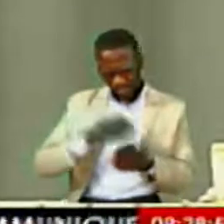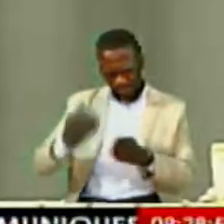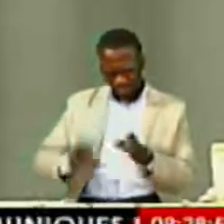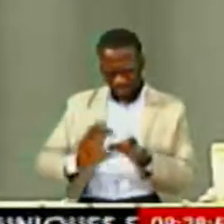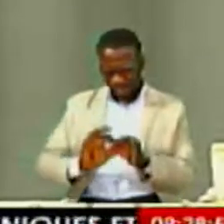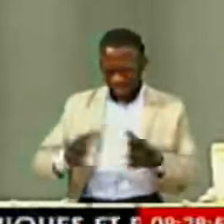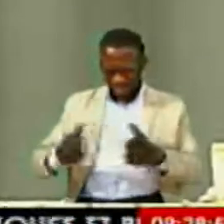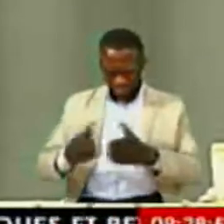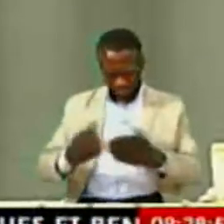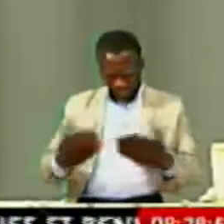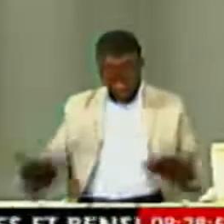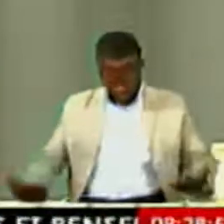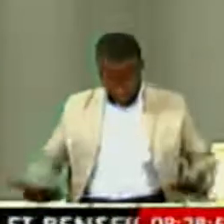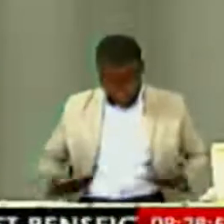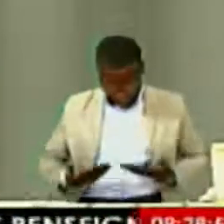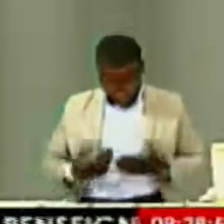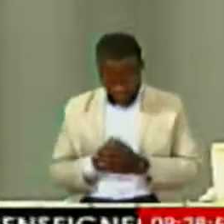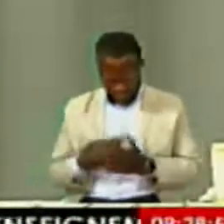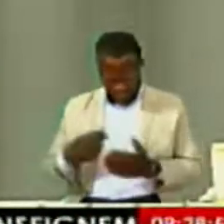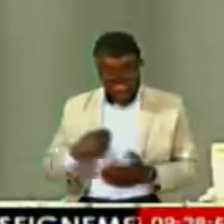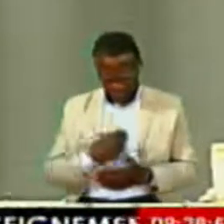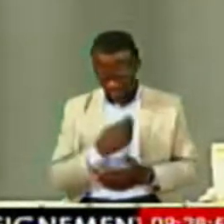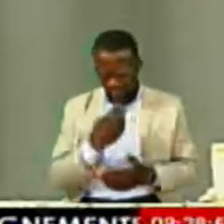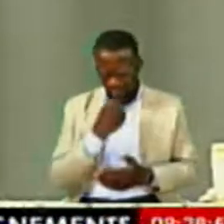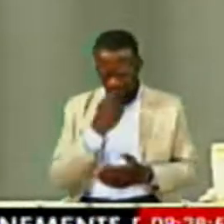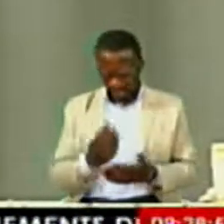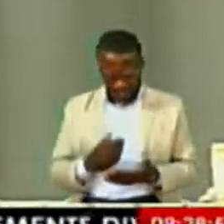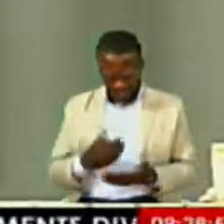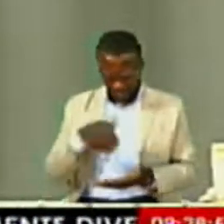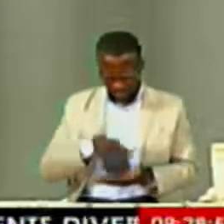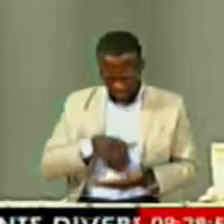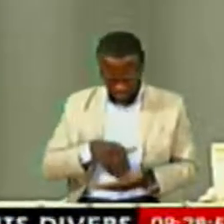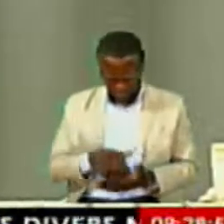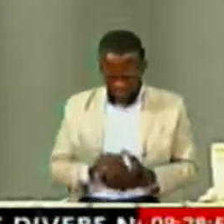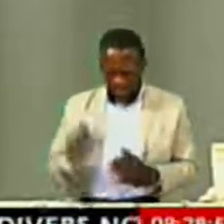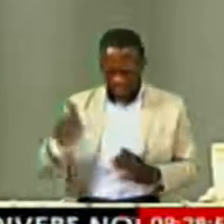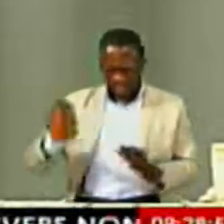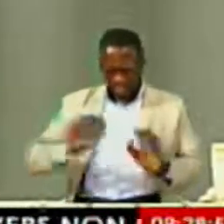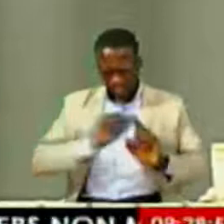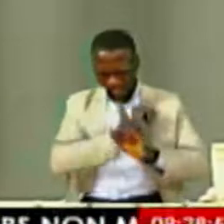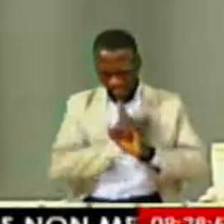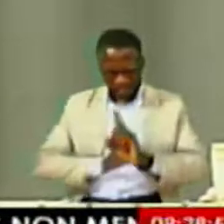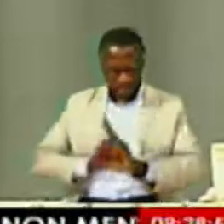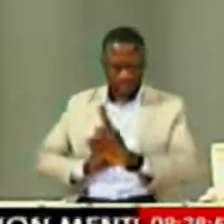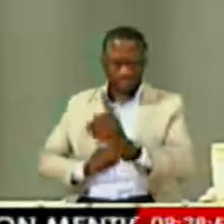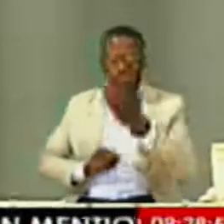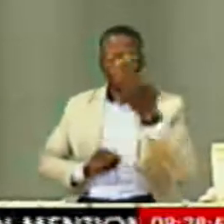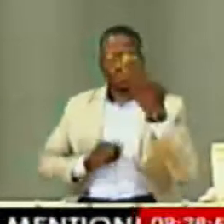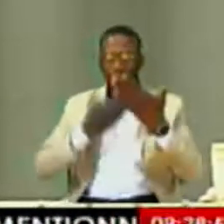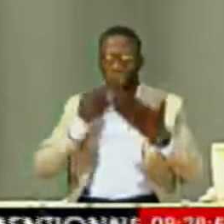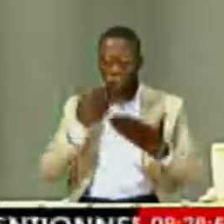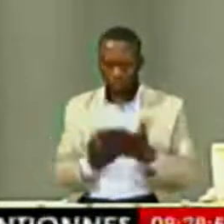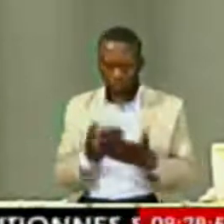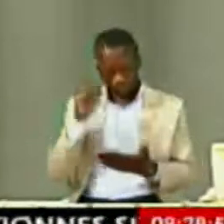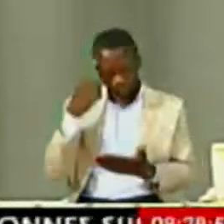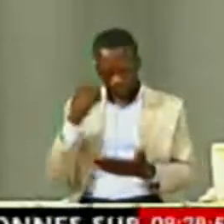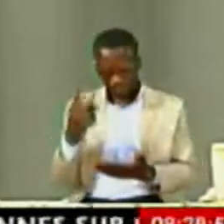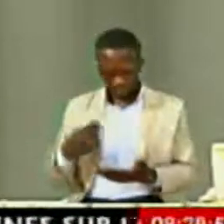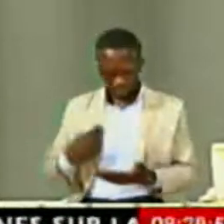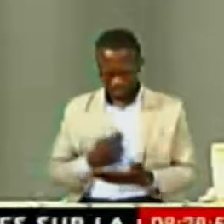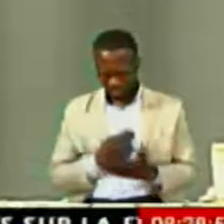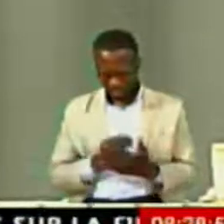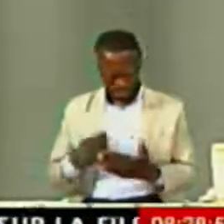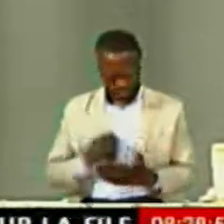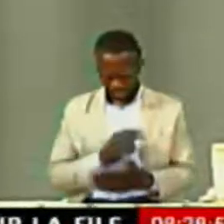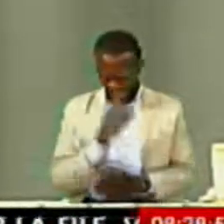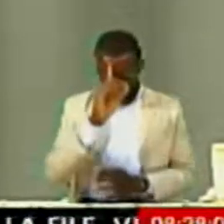the end of this service, que nous puissions dire, that we may say, le Seigneur a été bon pour nous. The Lord has been good for us. Nous croyons, Seigneur,